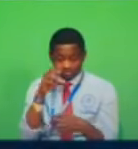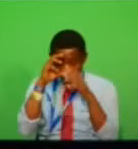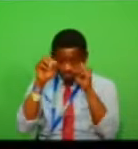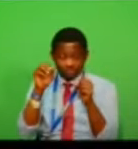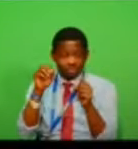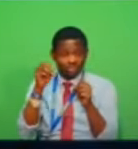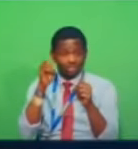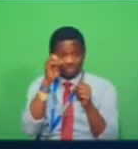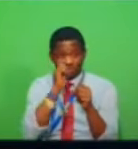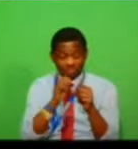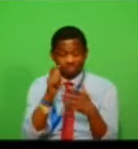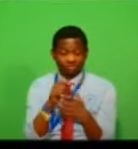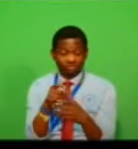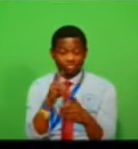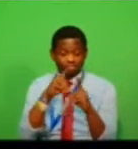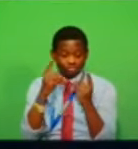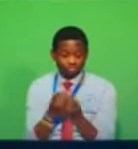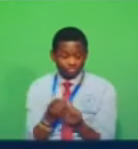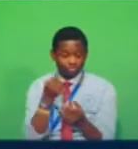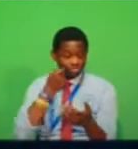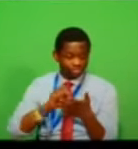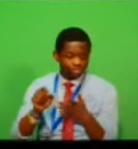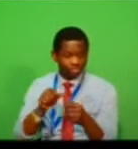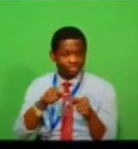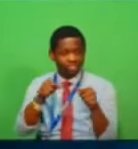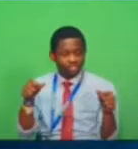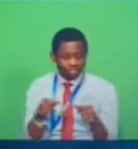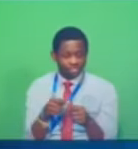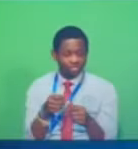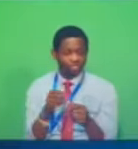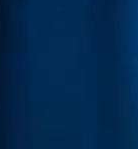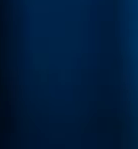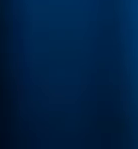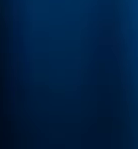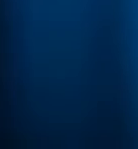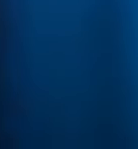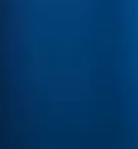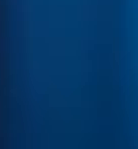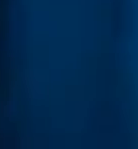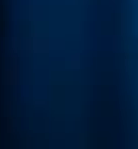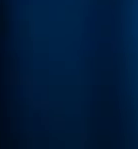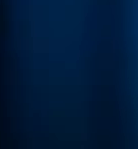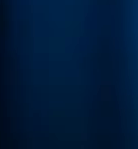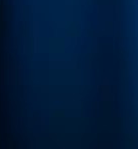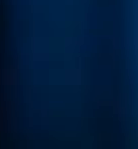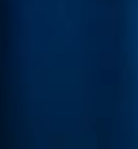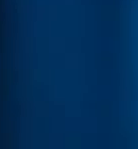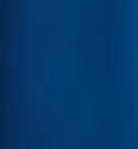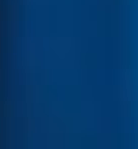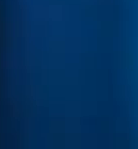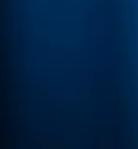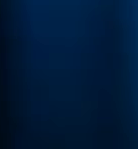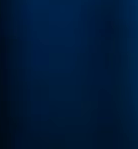secretary, area executive member, electoral commissioner, national trustee. I mean, my pastors